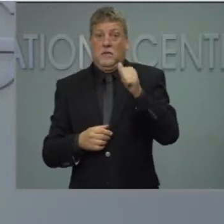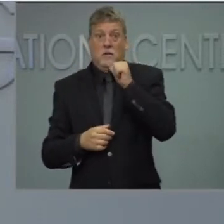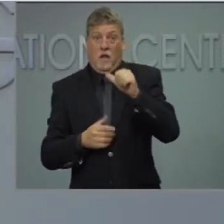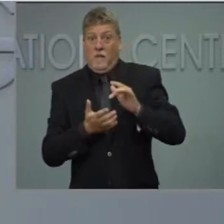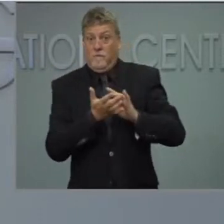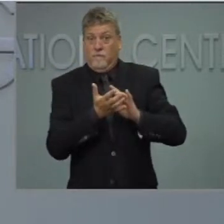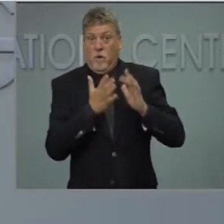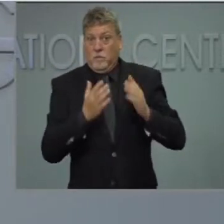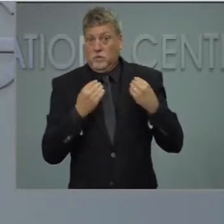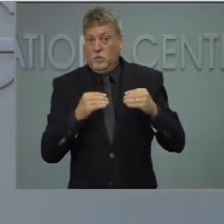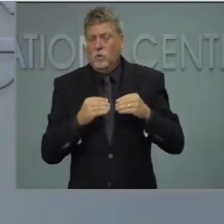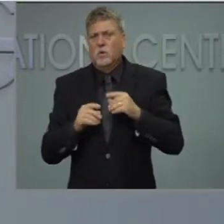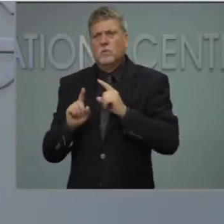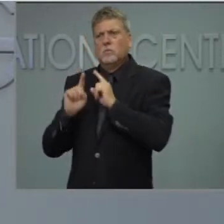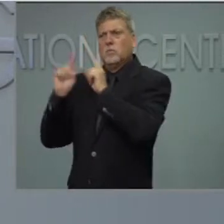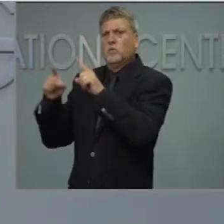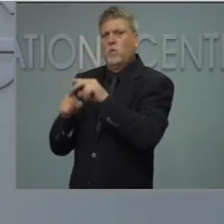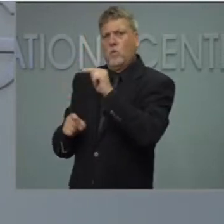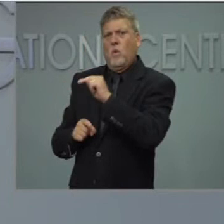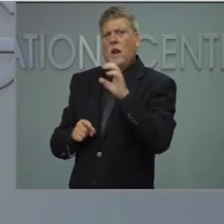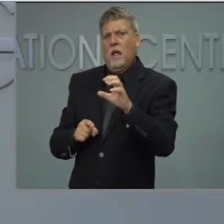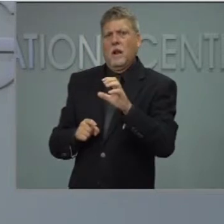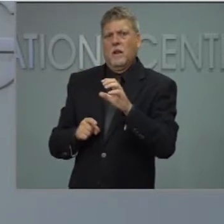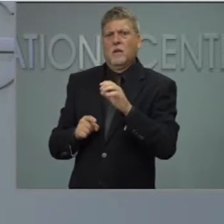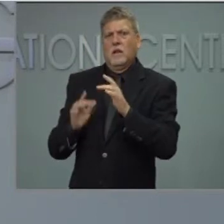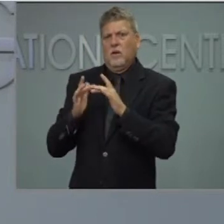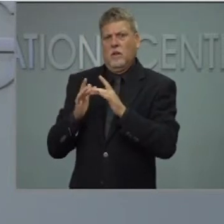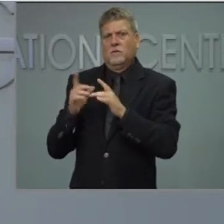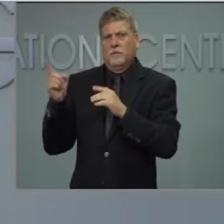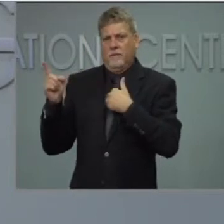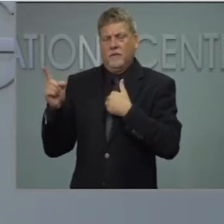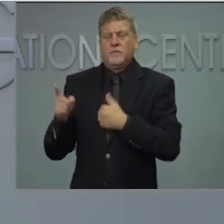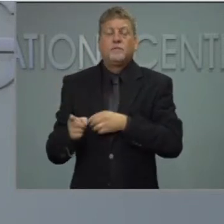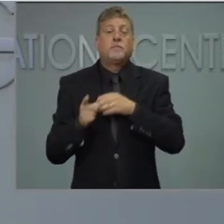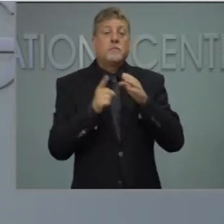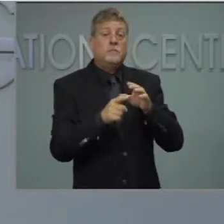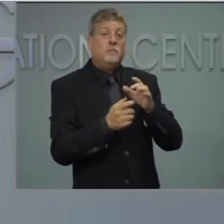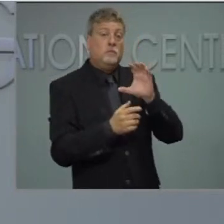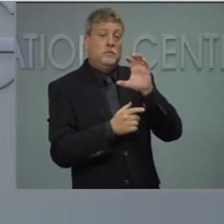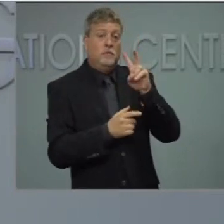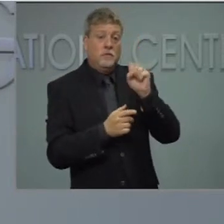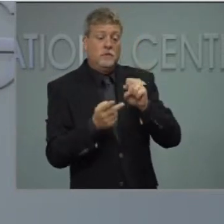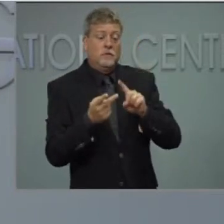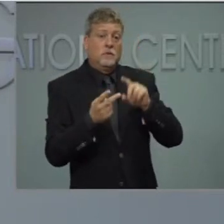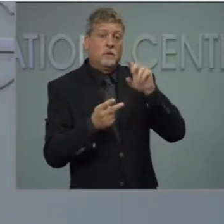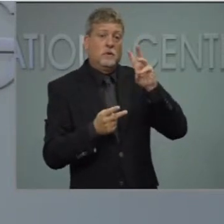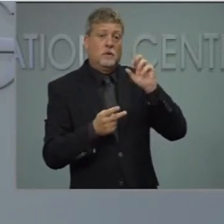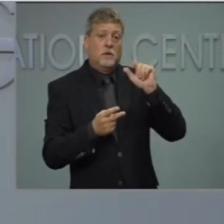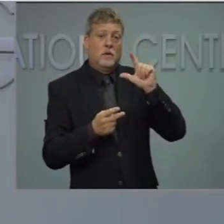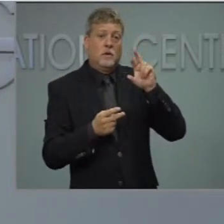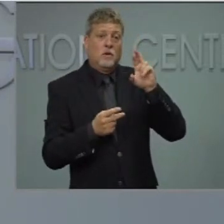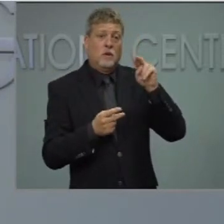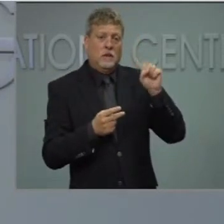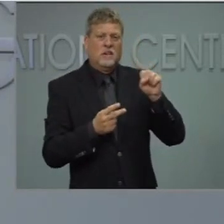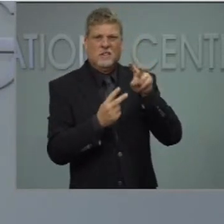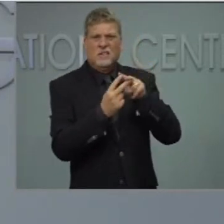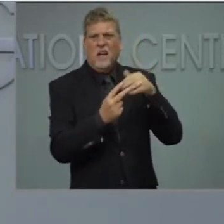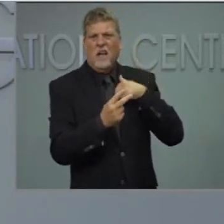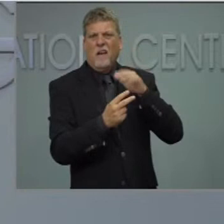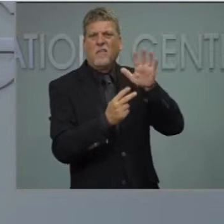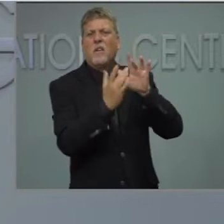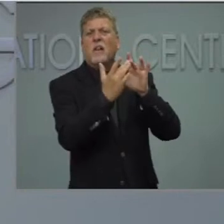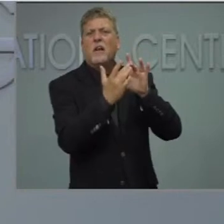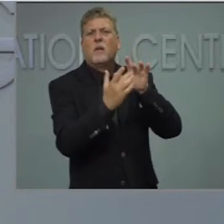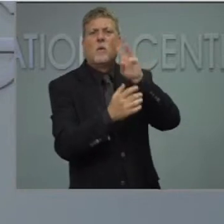North Carolina portal. If not, then, as I said, all of those pharmacies have their own individual portals for you to access